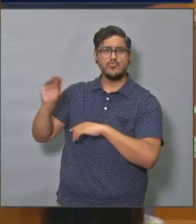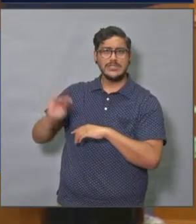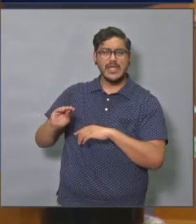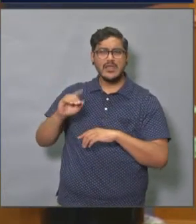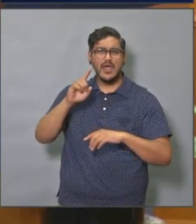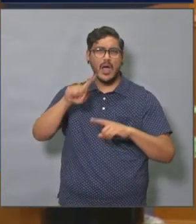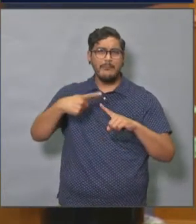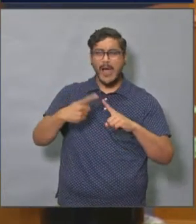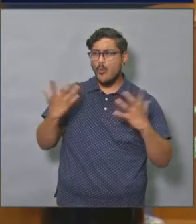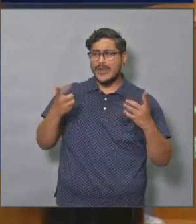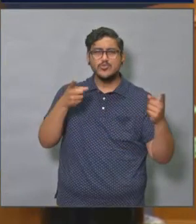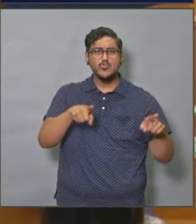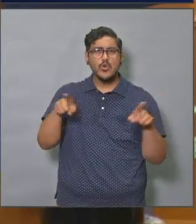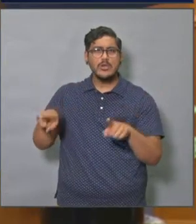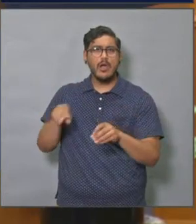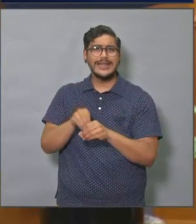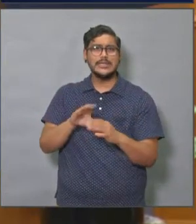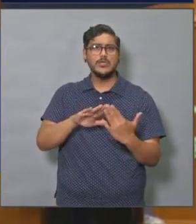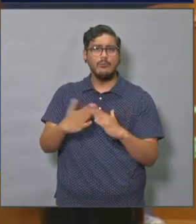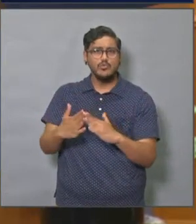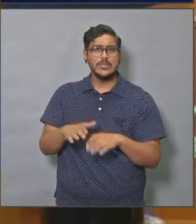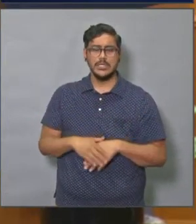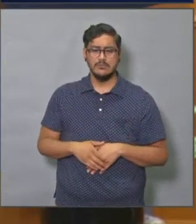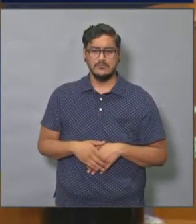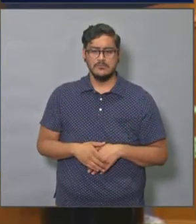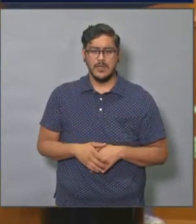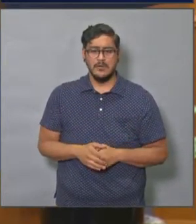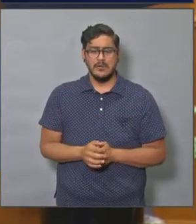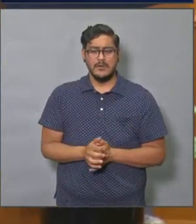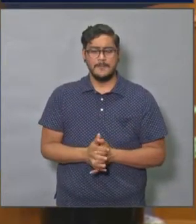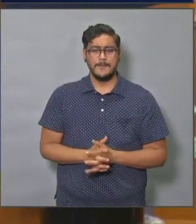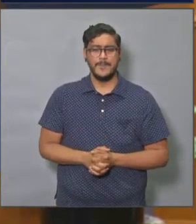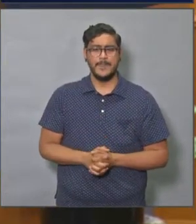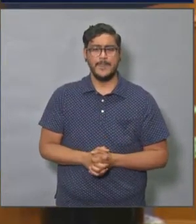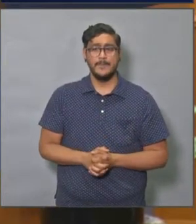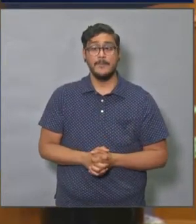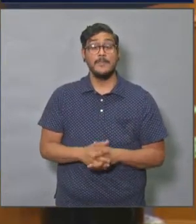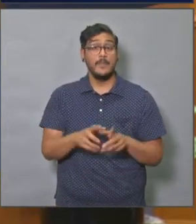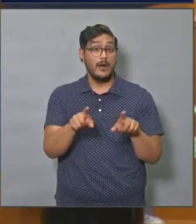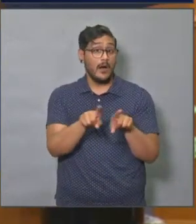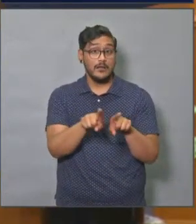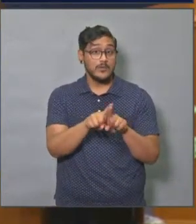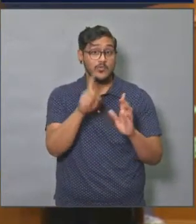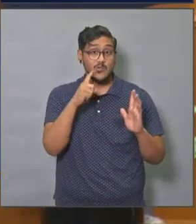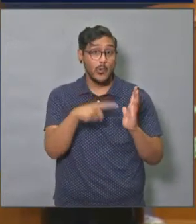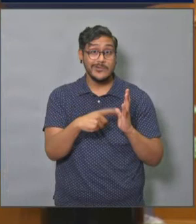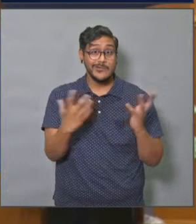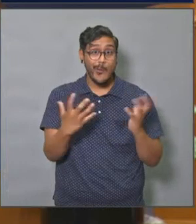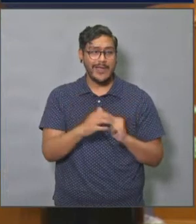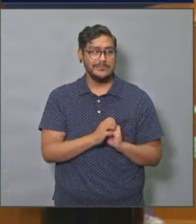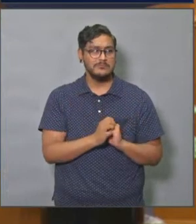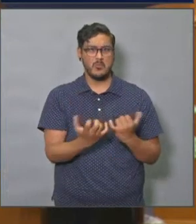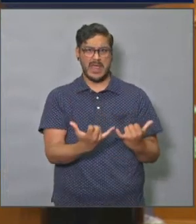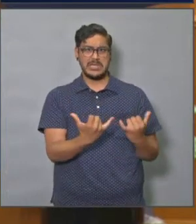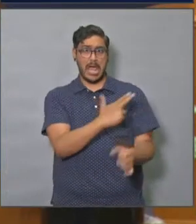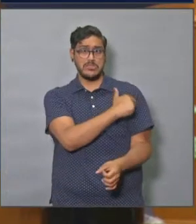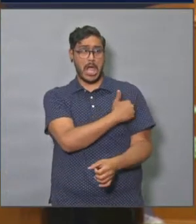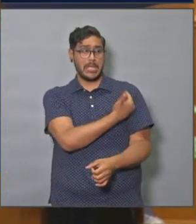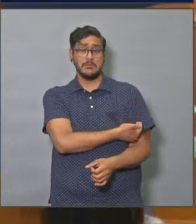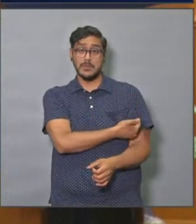going on in our community. And I think we also see slightly less people are in our hospitals as well.